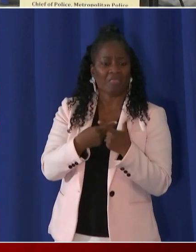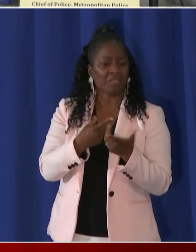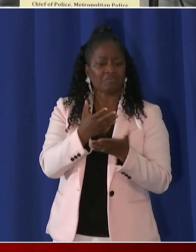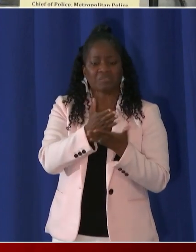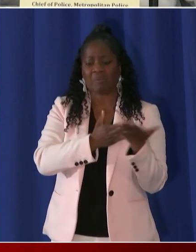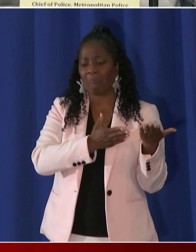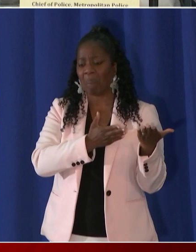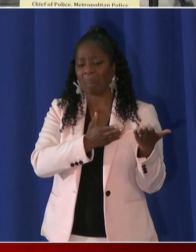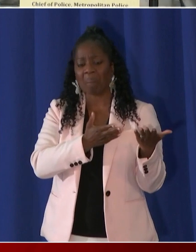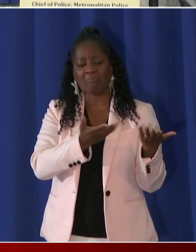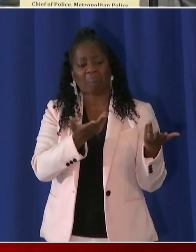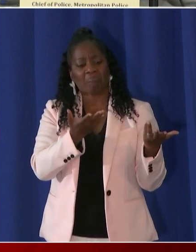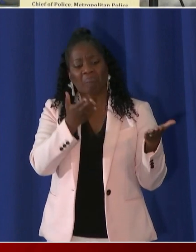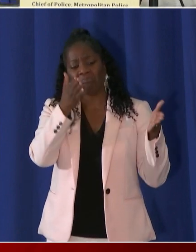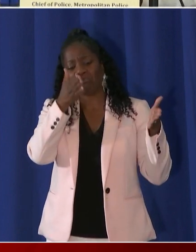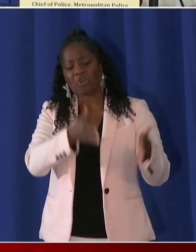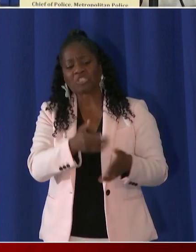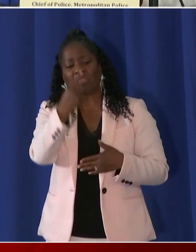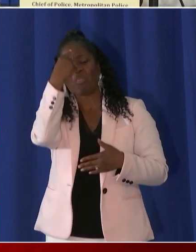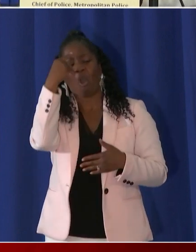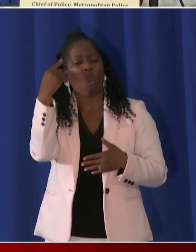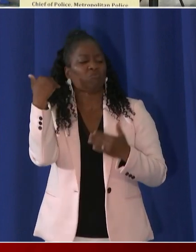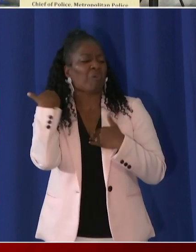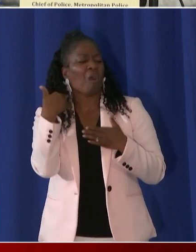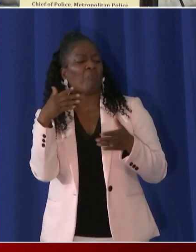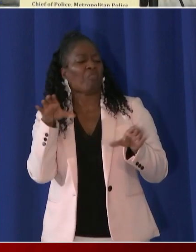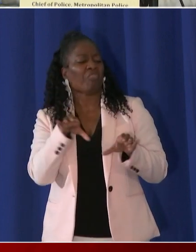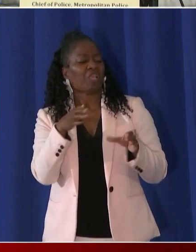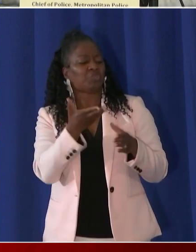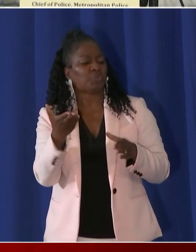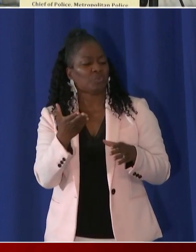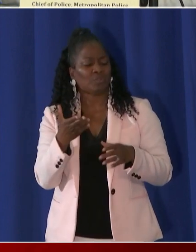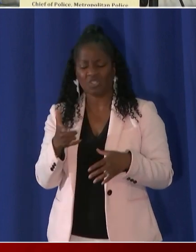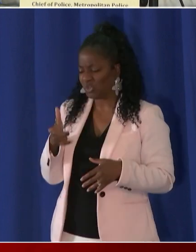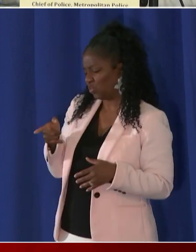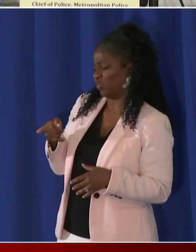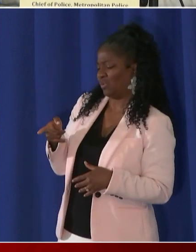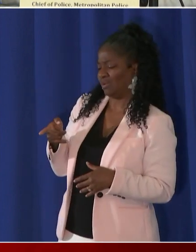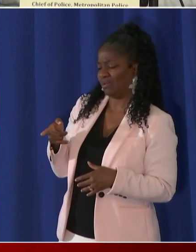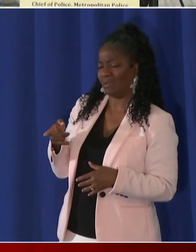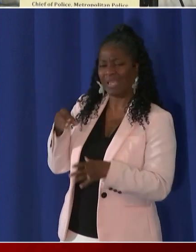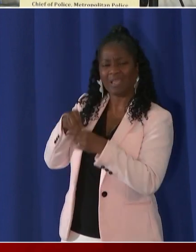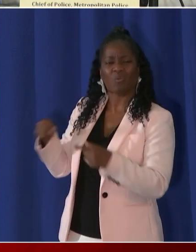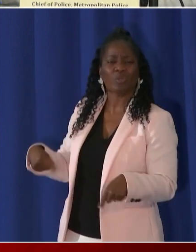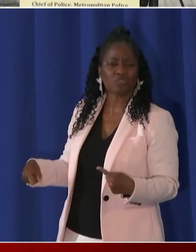that the responsible thing to do was to shoot a man in a wheelchair.